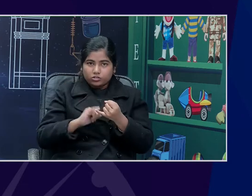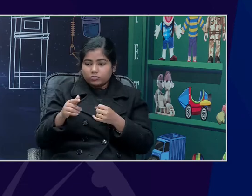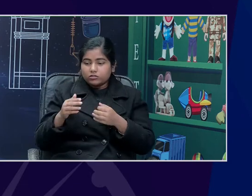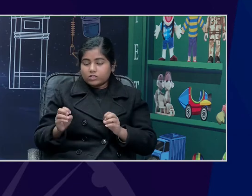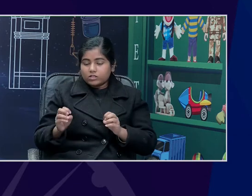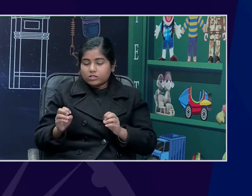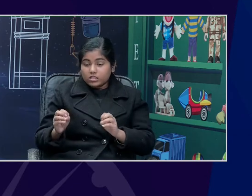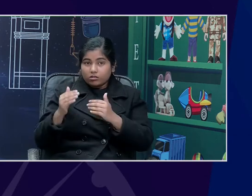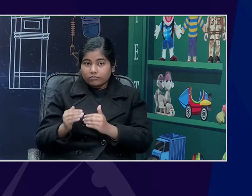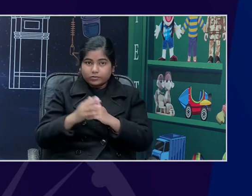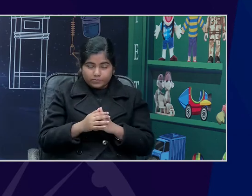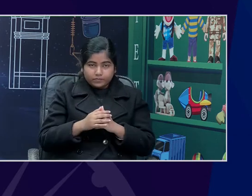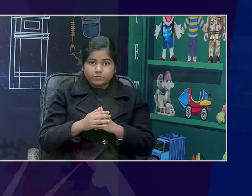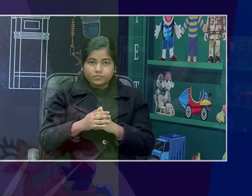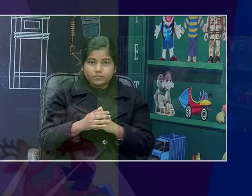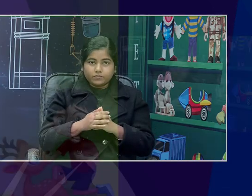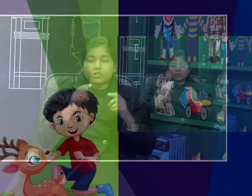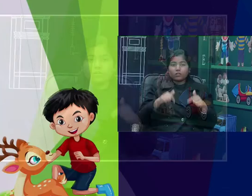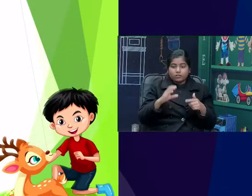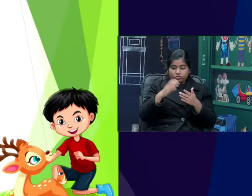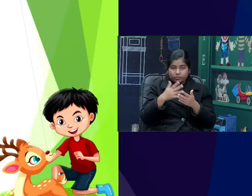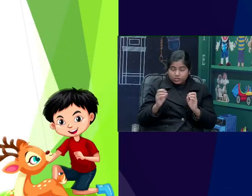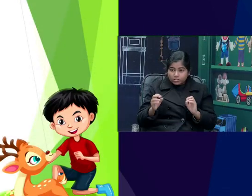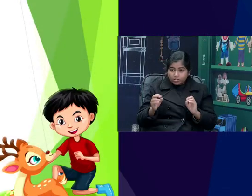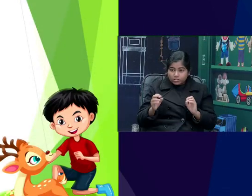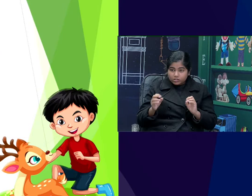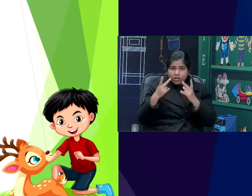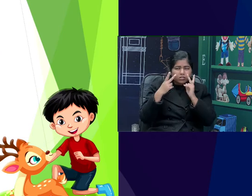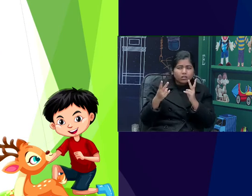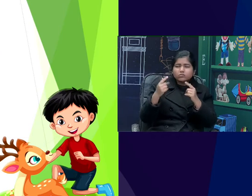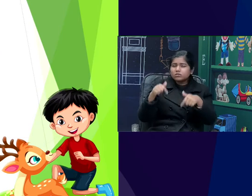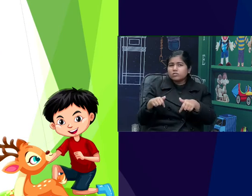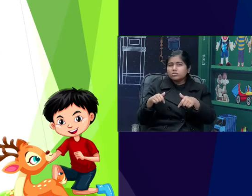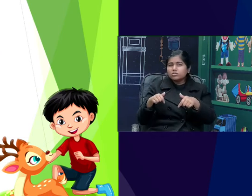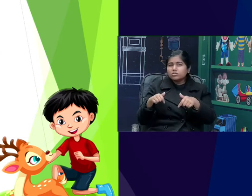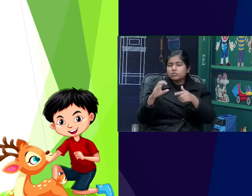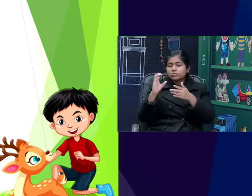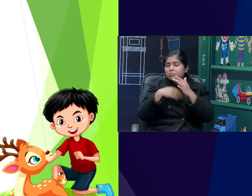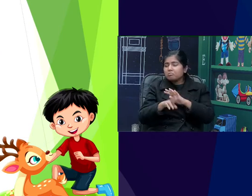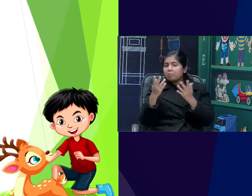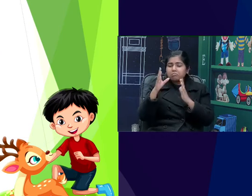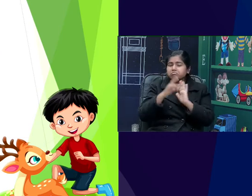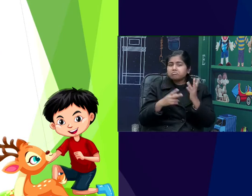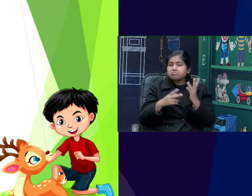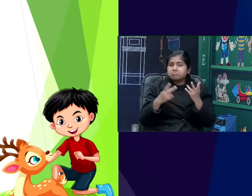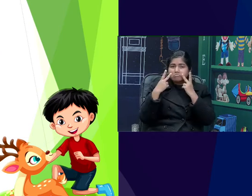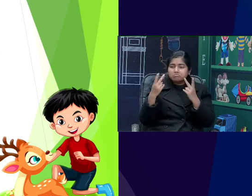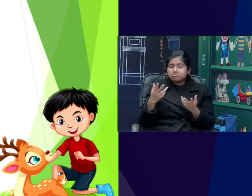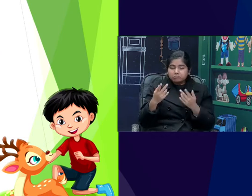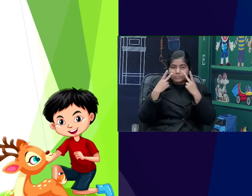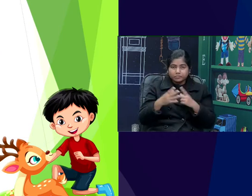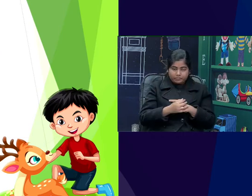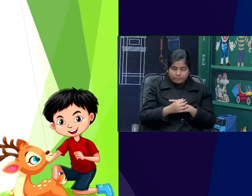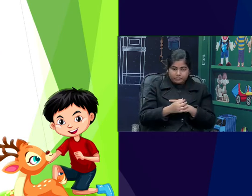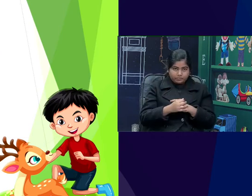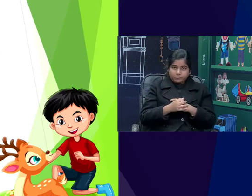Start, begin this session and take a look what all about in this chapter. Right.